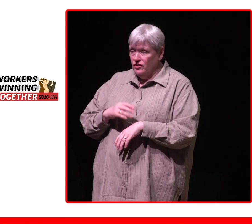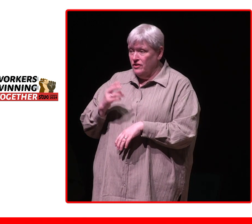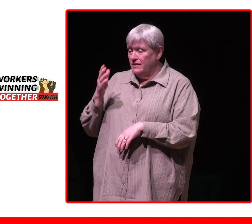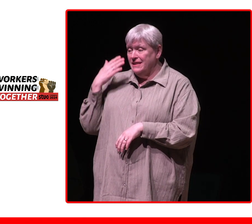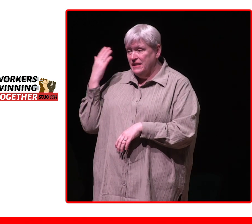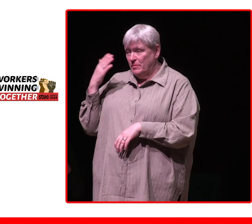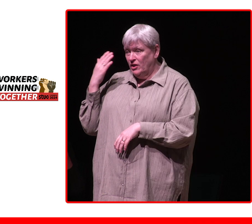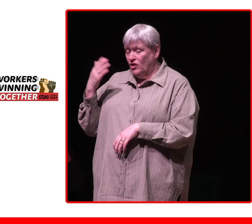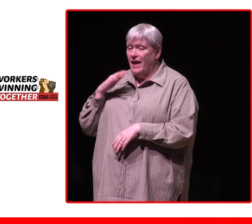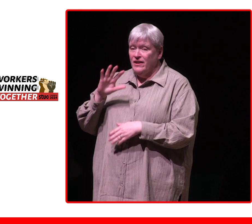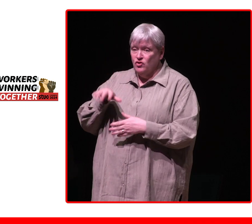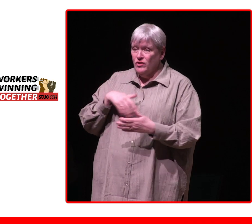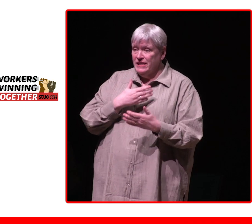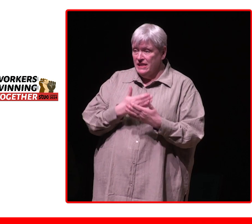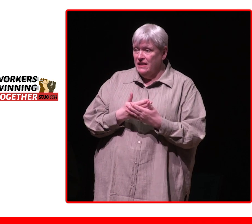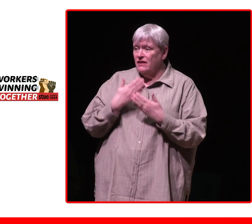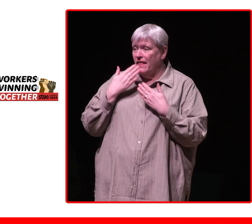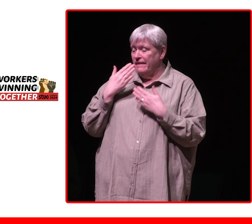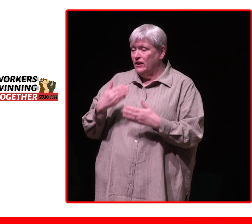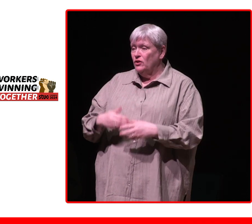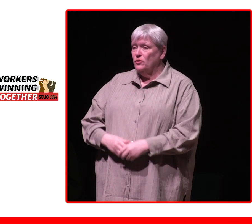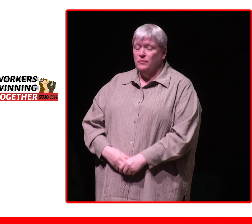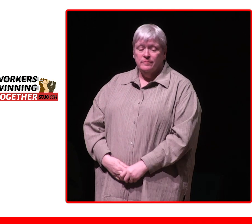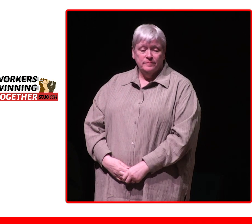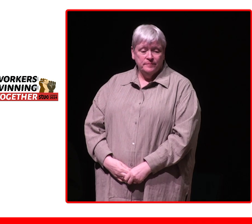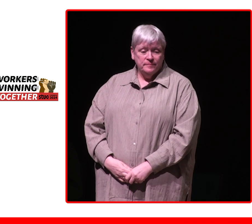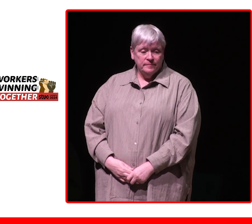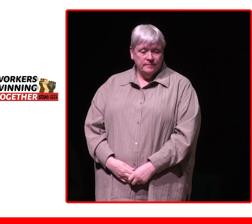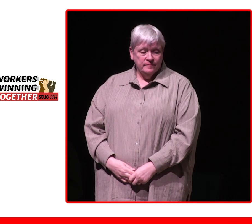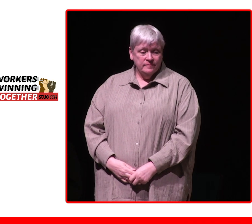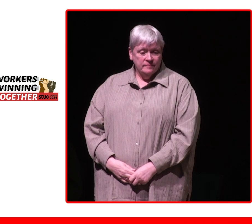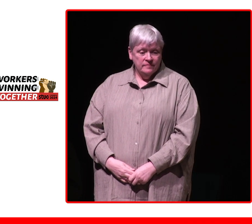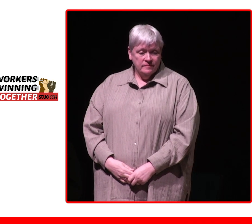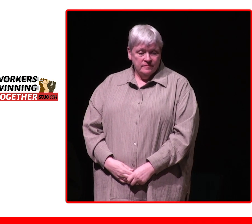to our translator. Thank you.